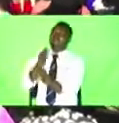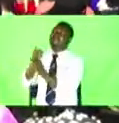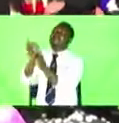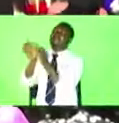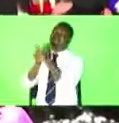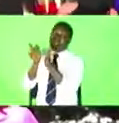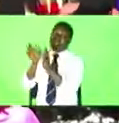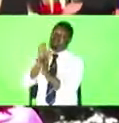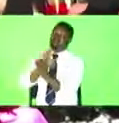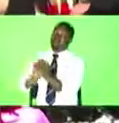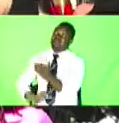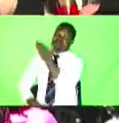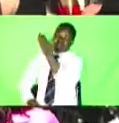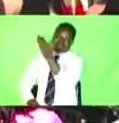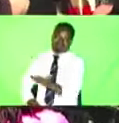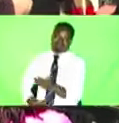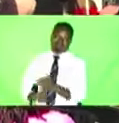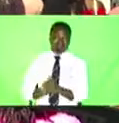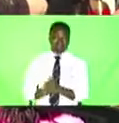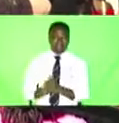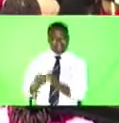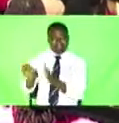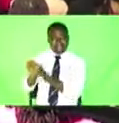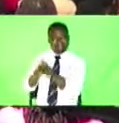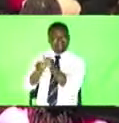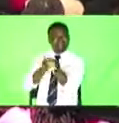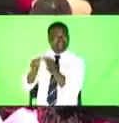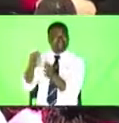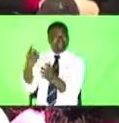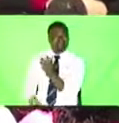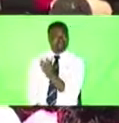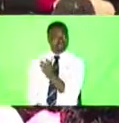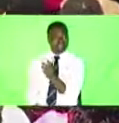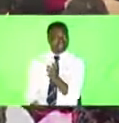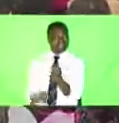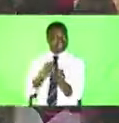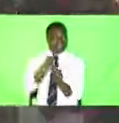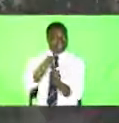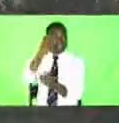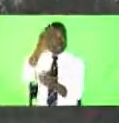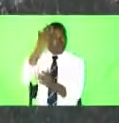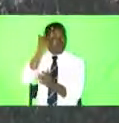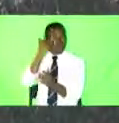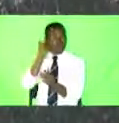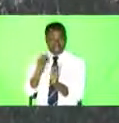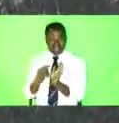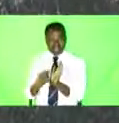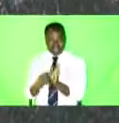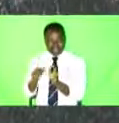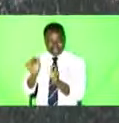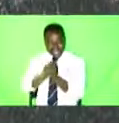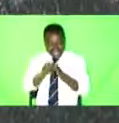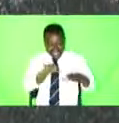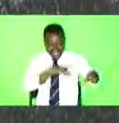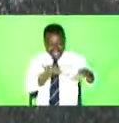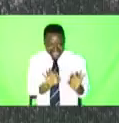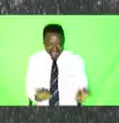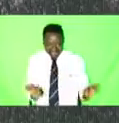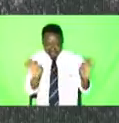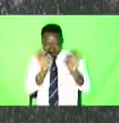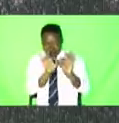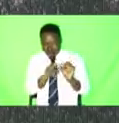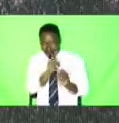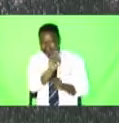Christ. What is the scripture trying to say? Why was this demonstration important or